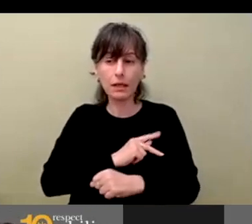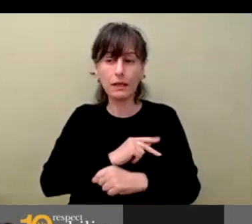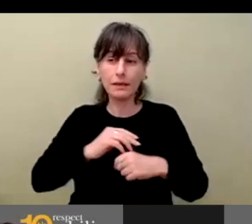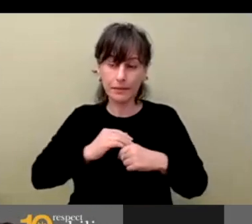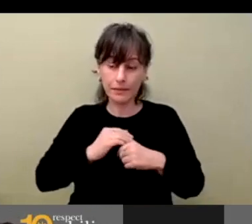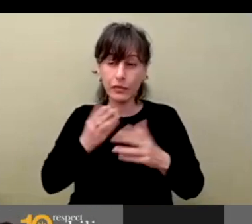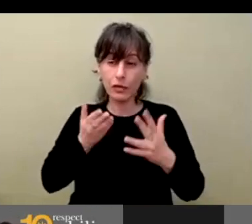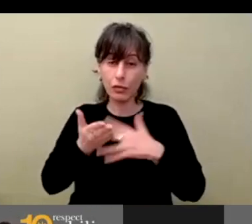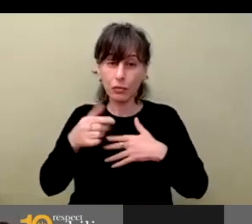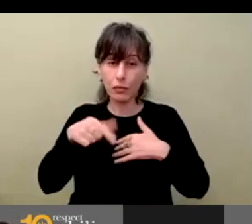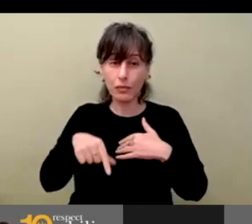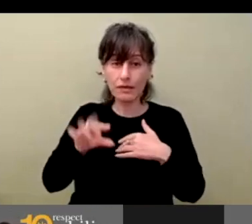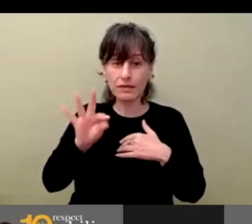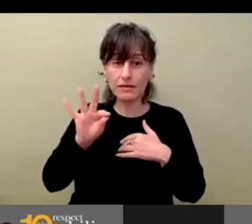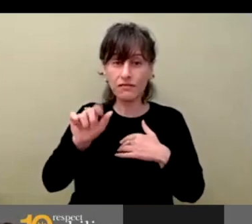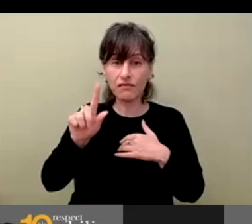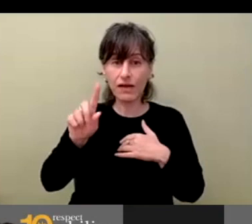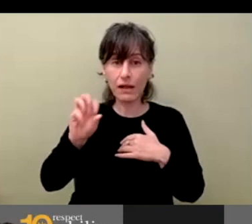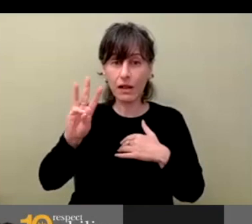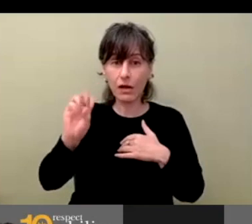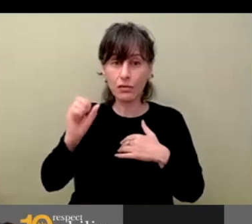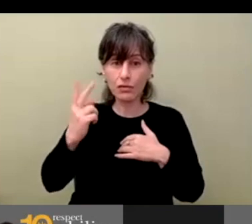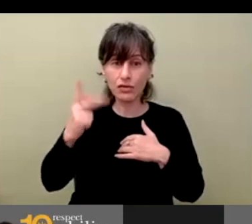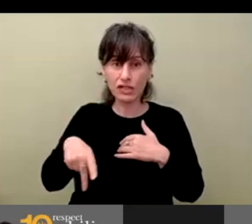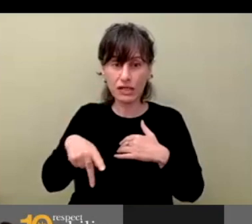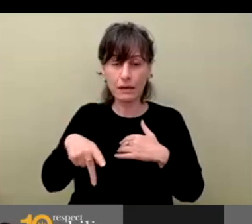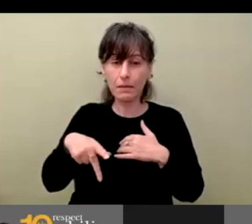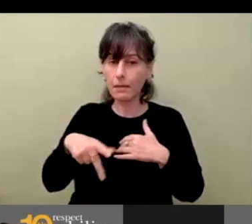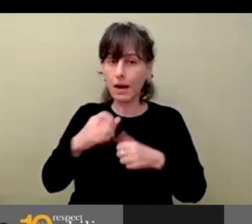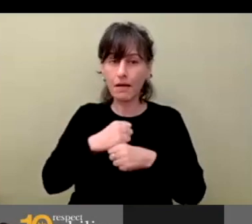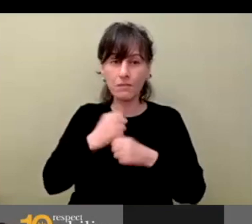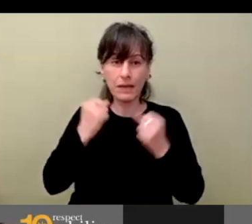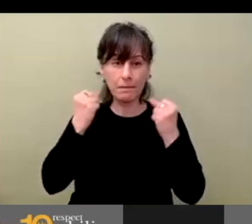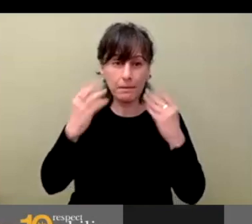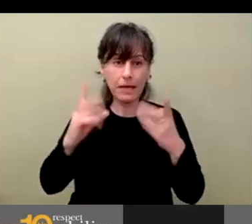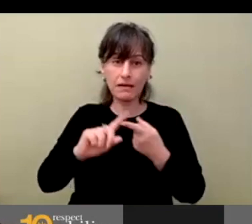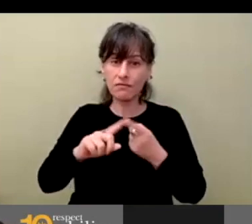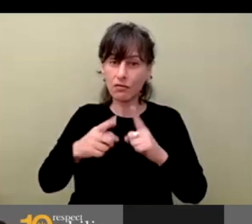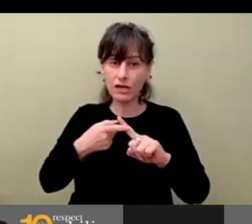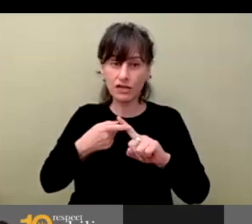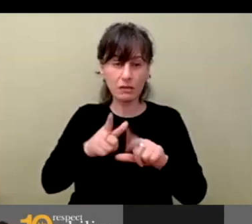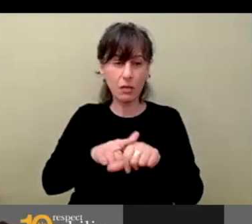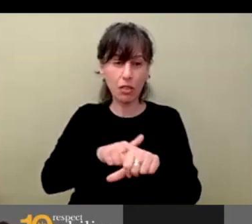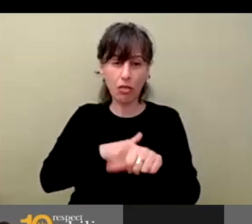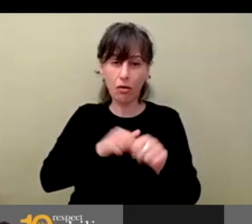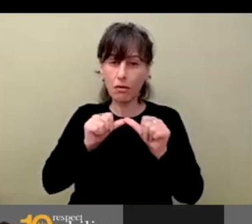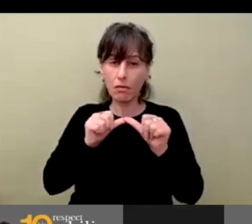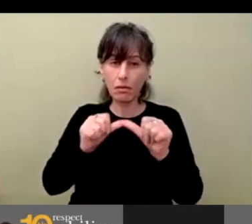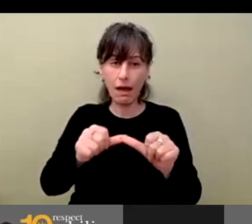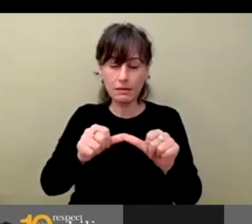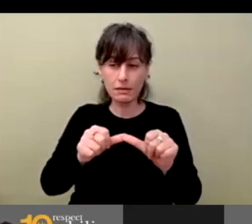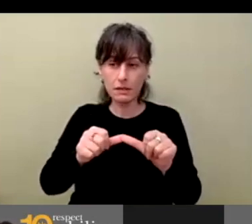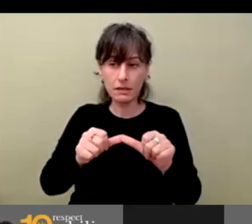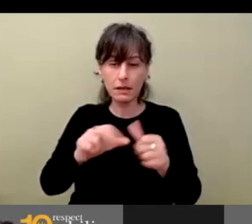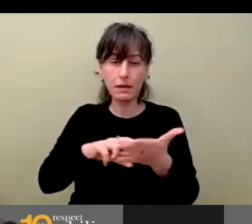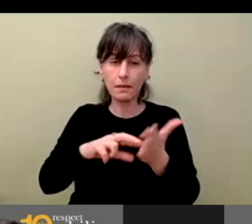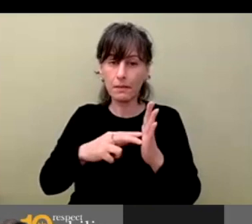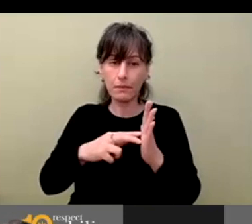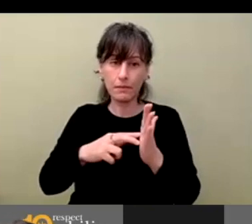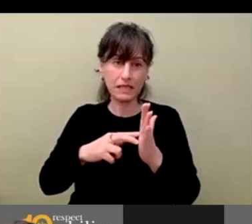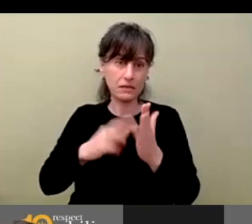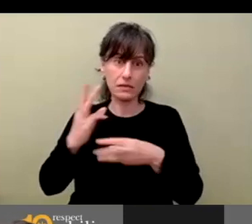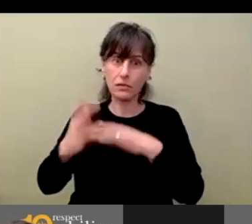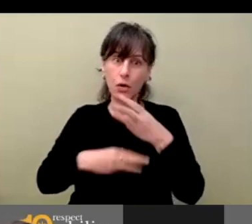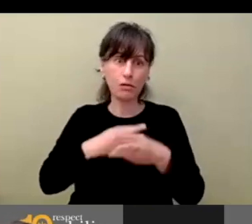through the fellowship, I've made so many like long-lasting friendships, And that means like the world to me